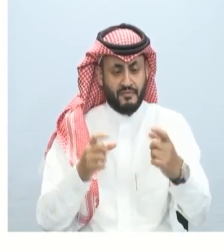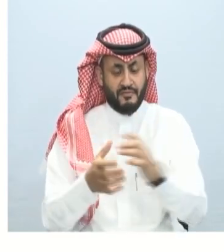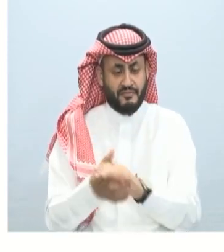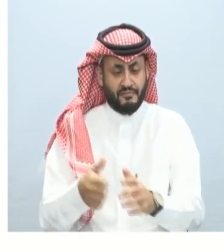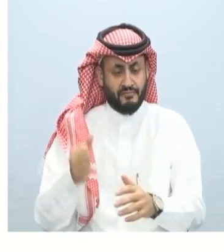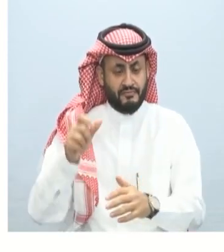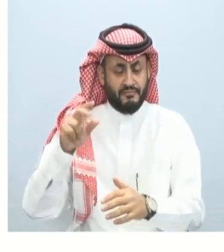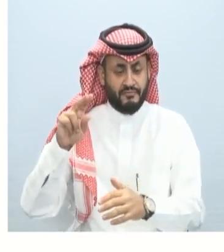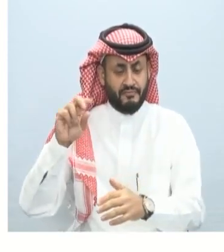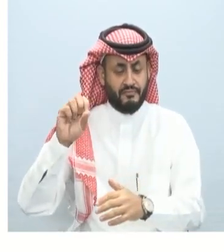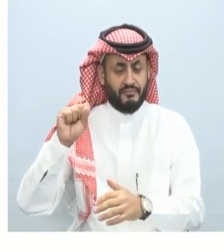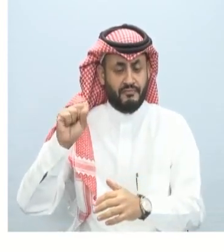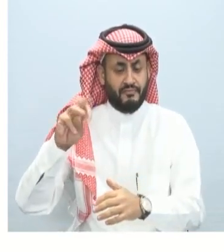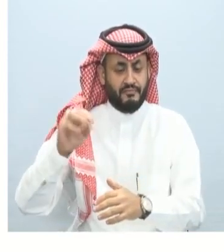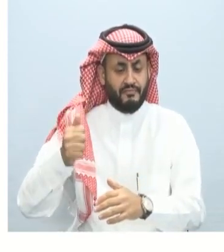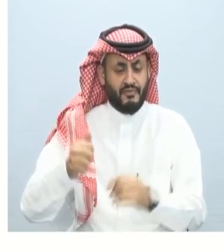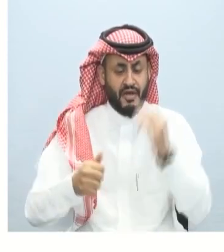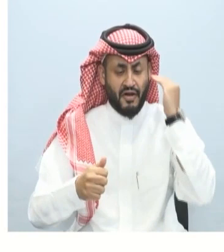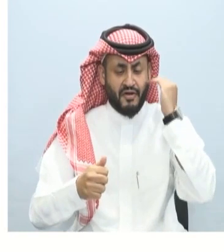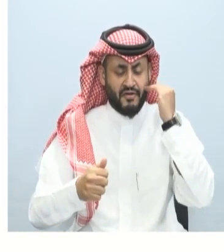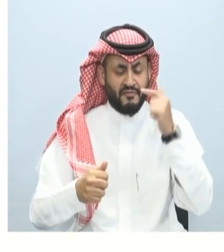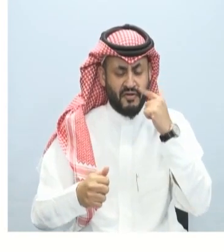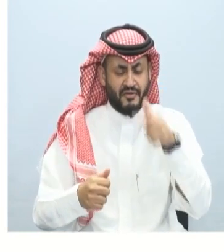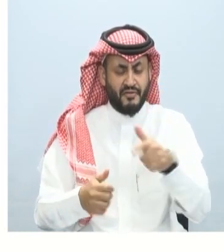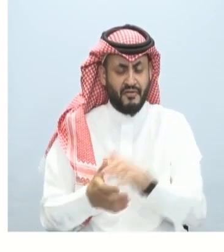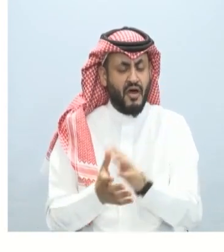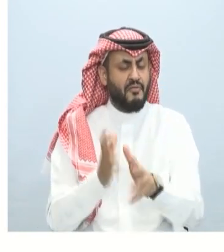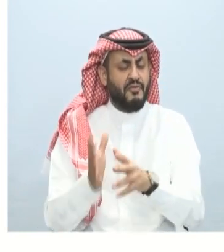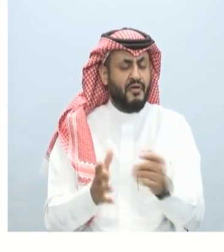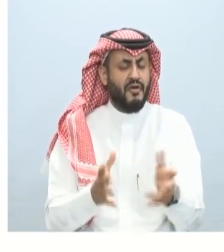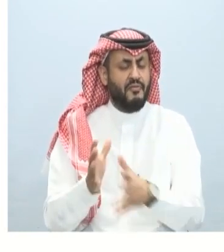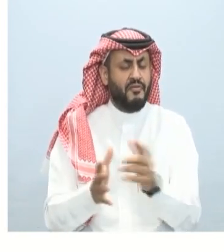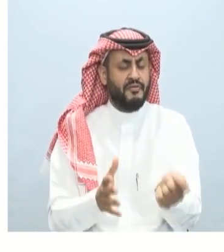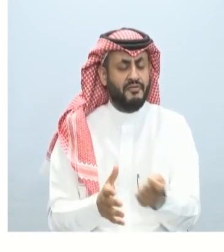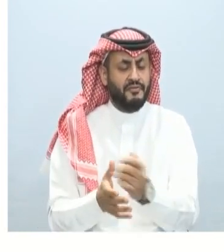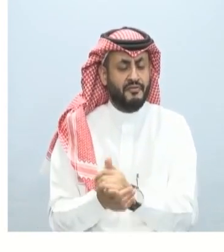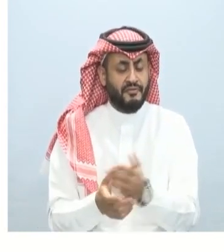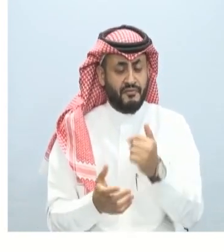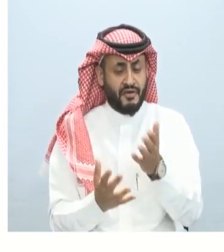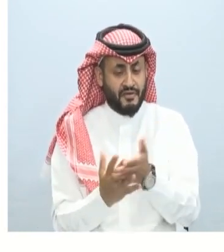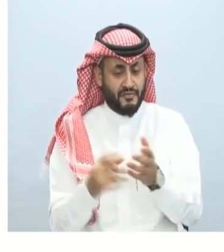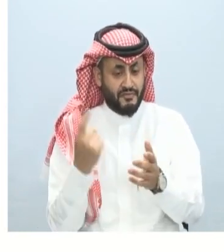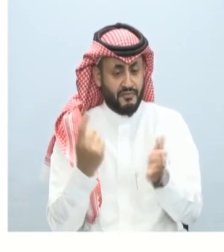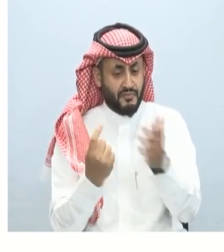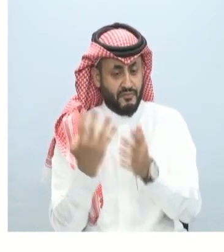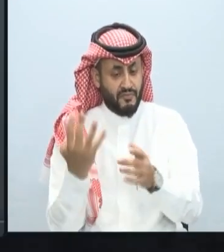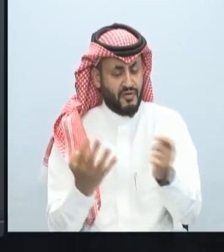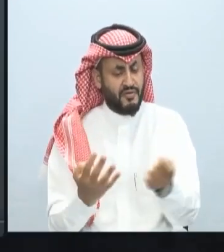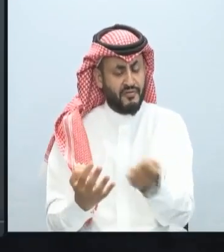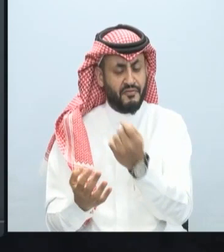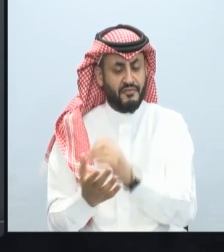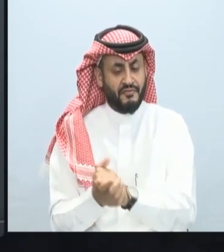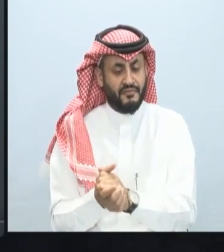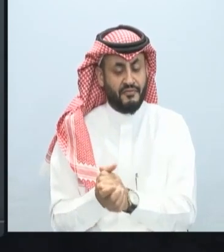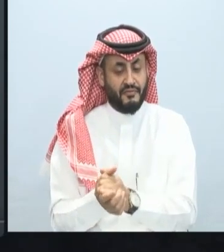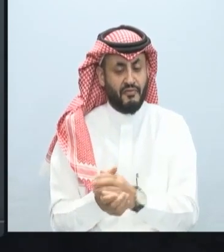below. Write sentences about her using the following grammar points from units 1 to 4. Now, we